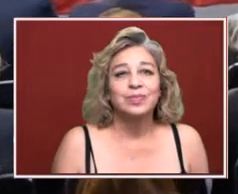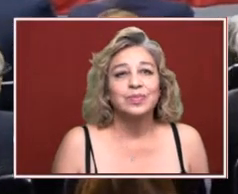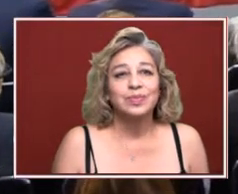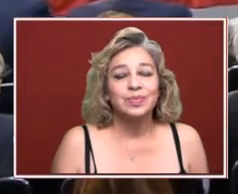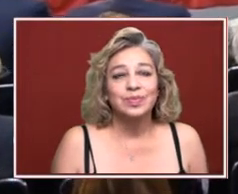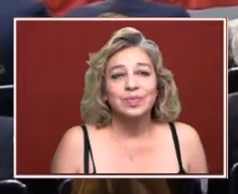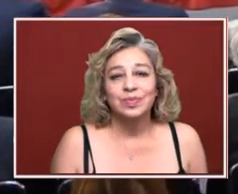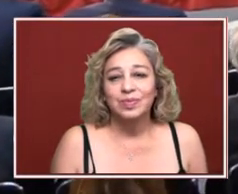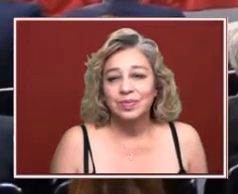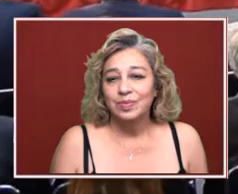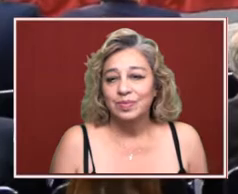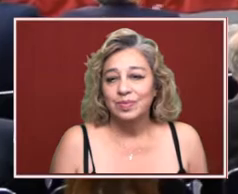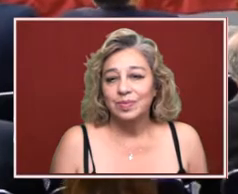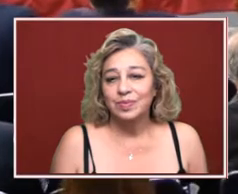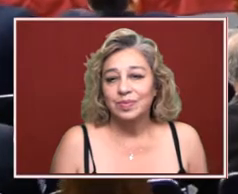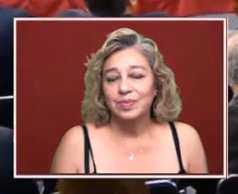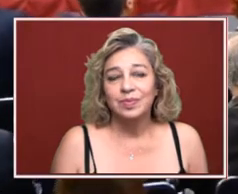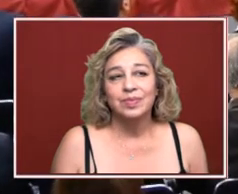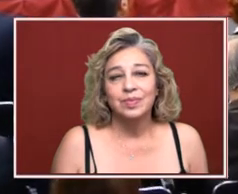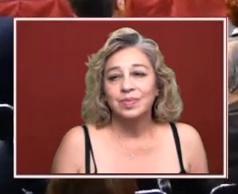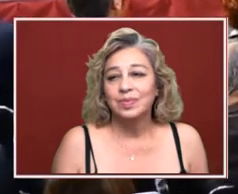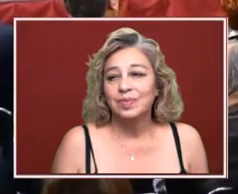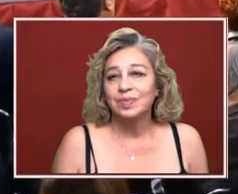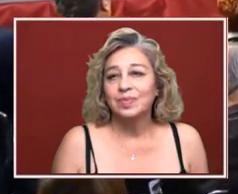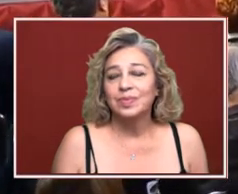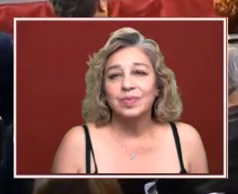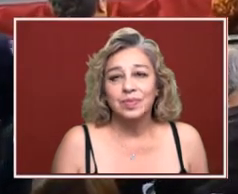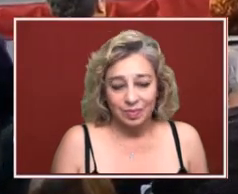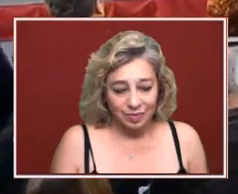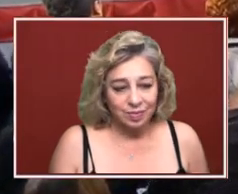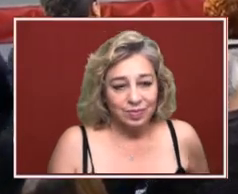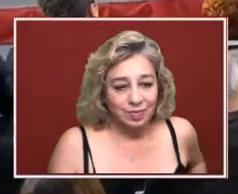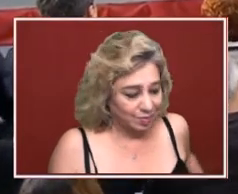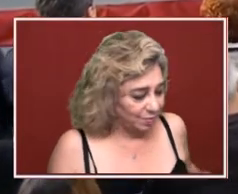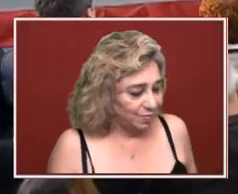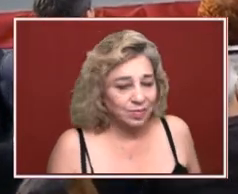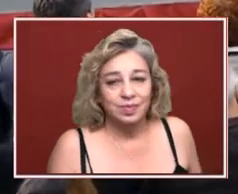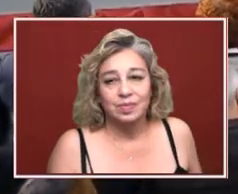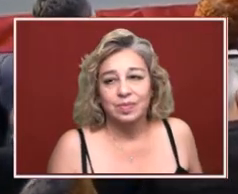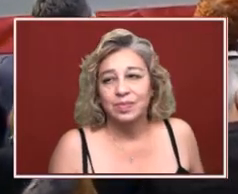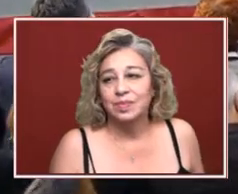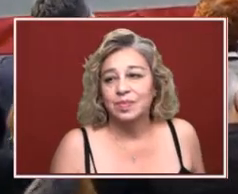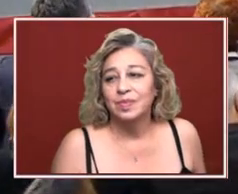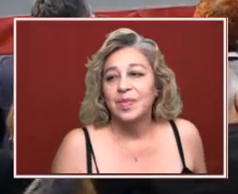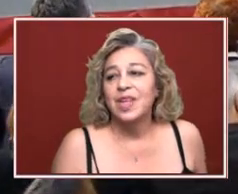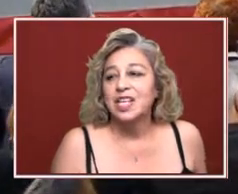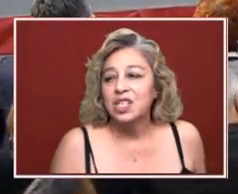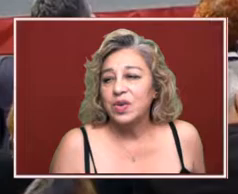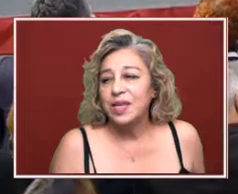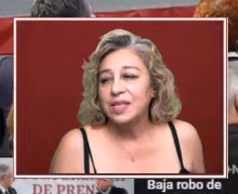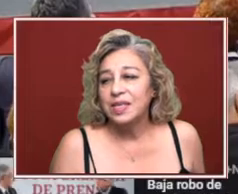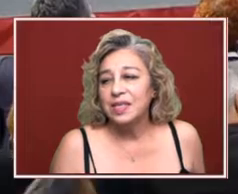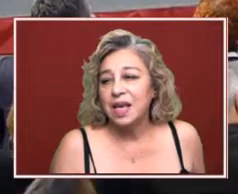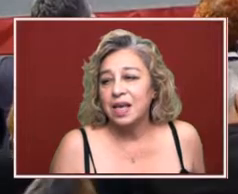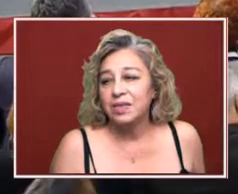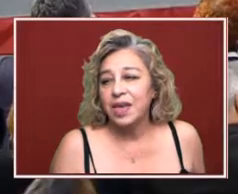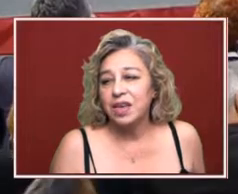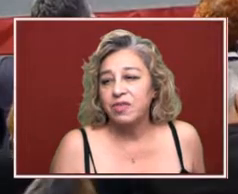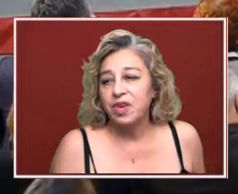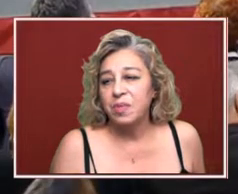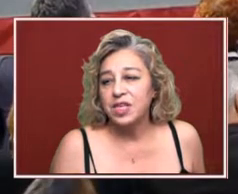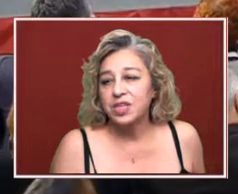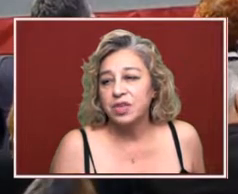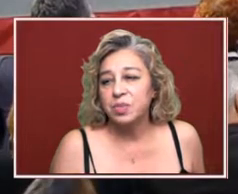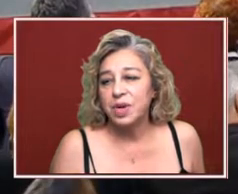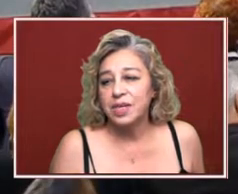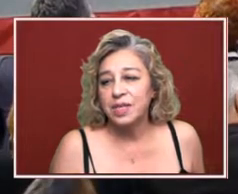Con su permiso, señor presidente, en primer lugar, muchas gracias por recibirnos. So he says thank you